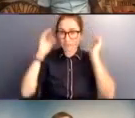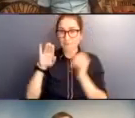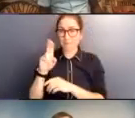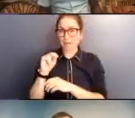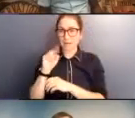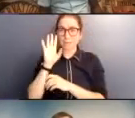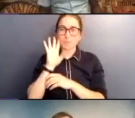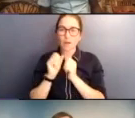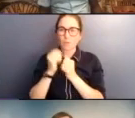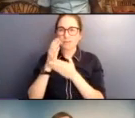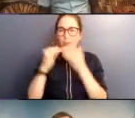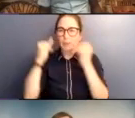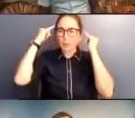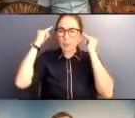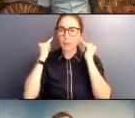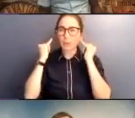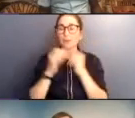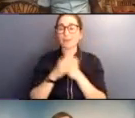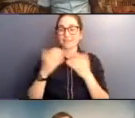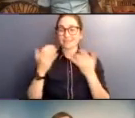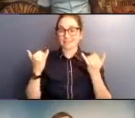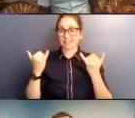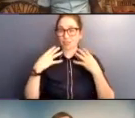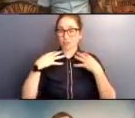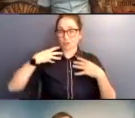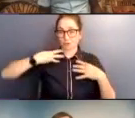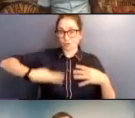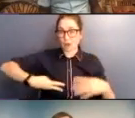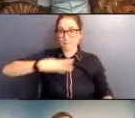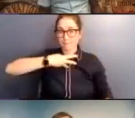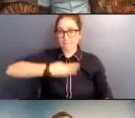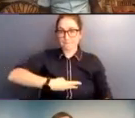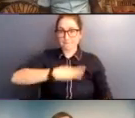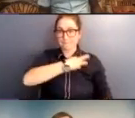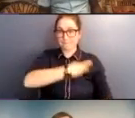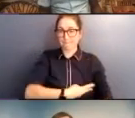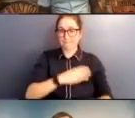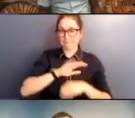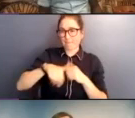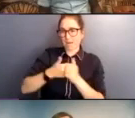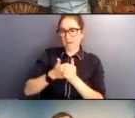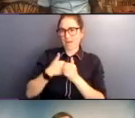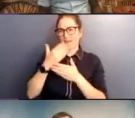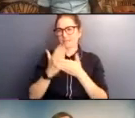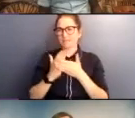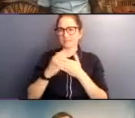wisps, and I'm wearing a striped shirt, and in the background, there is some abstract art.